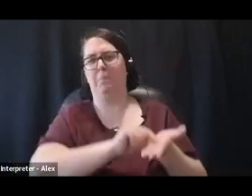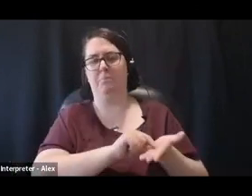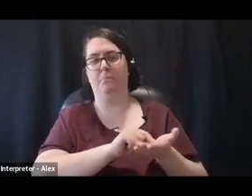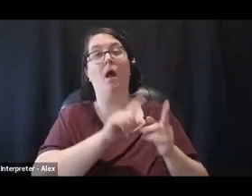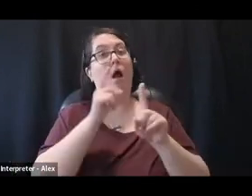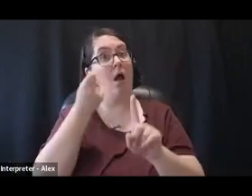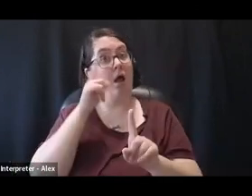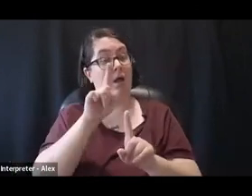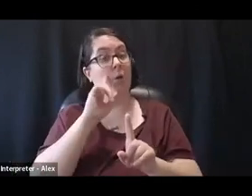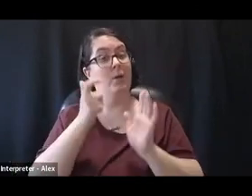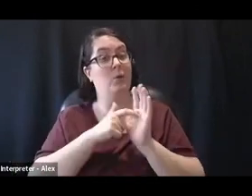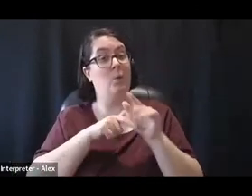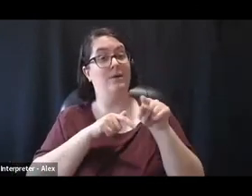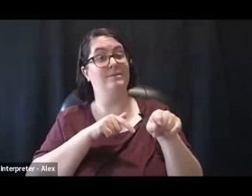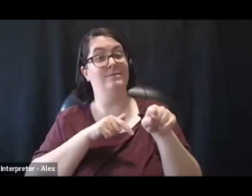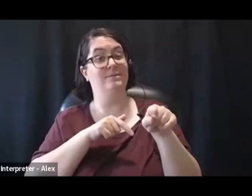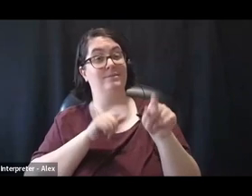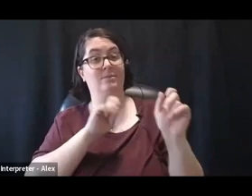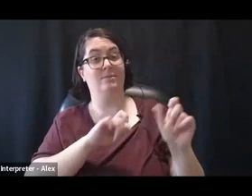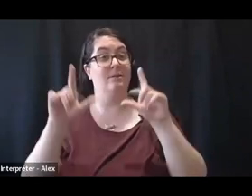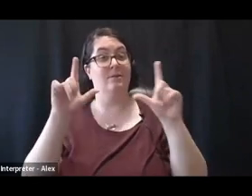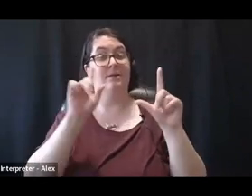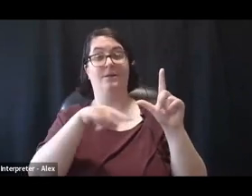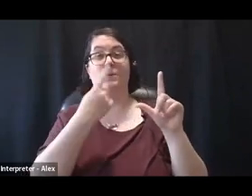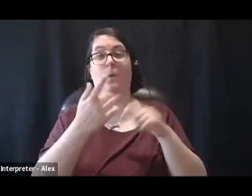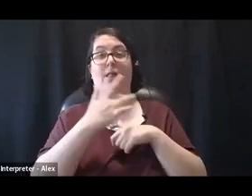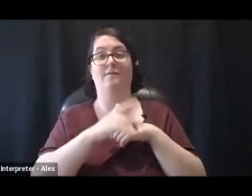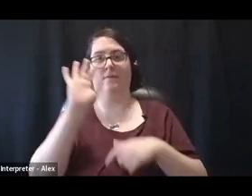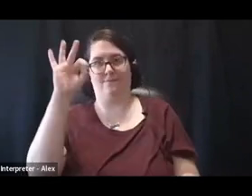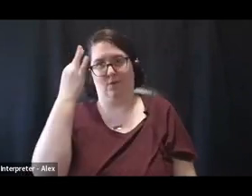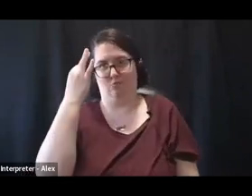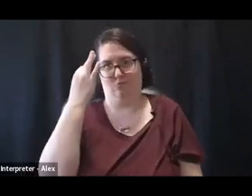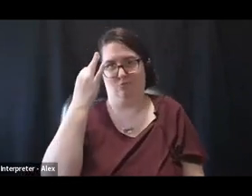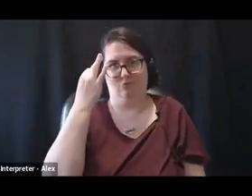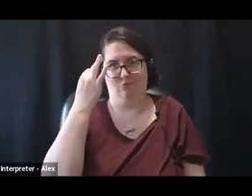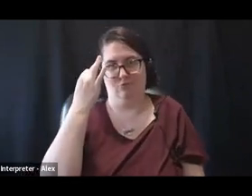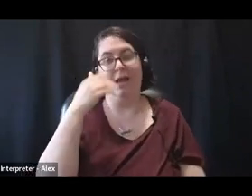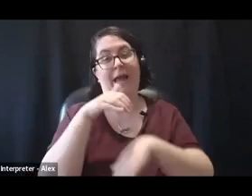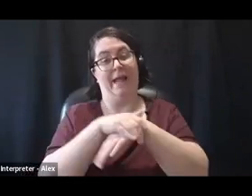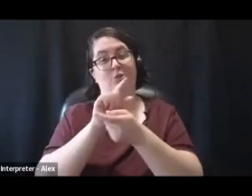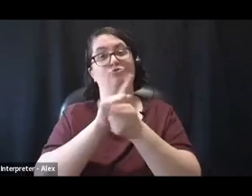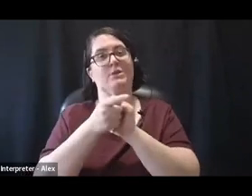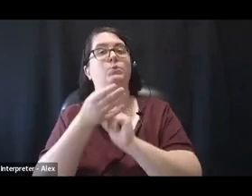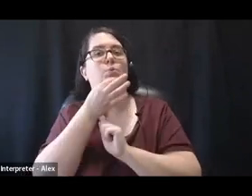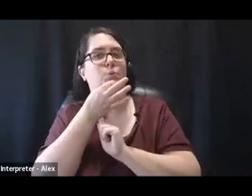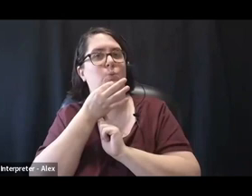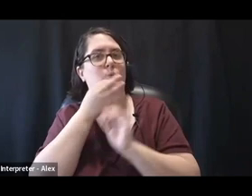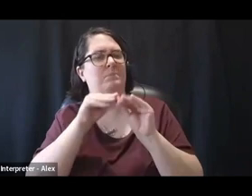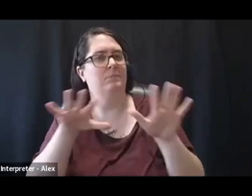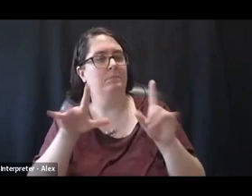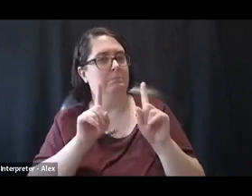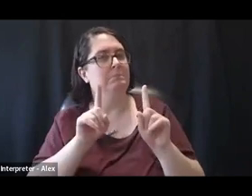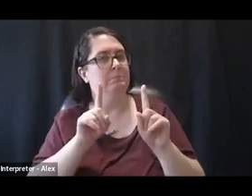however, that the interface of the platform is currently only available in French, but an English translation is on its way and will